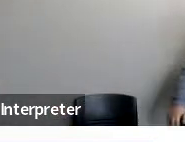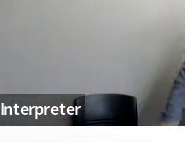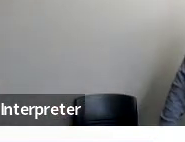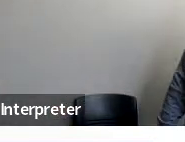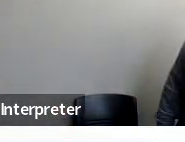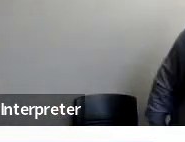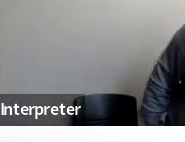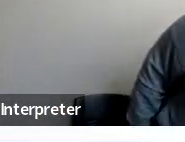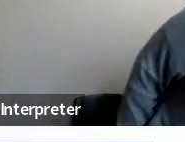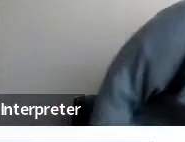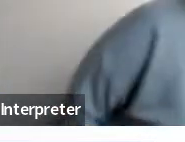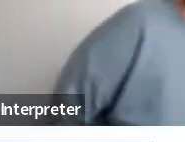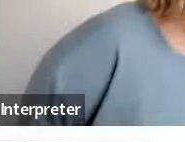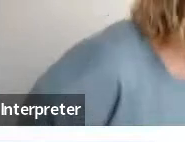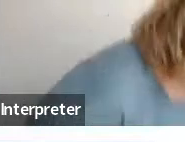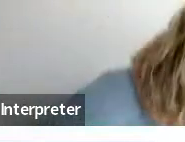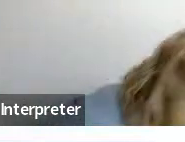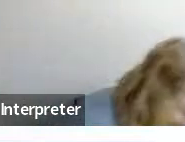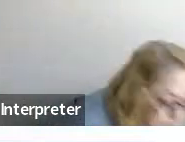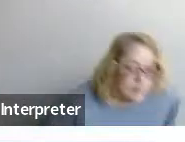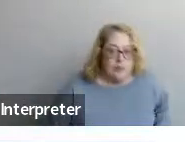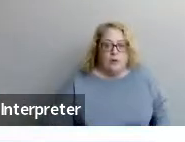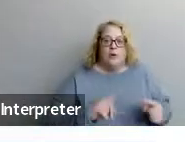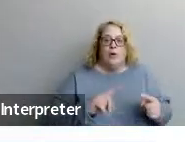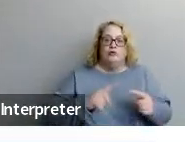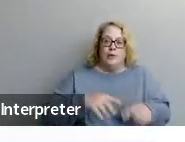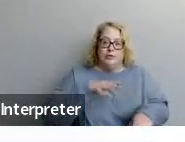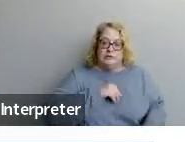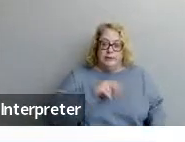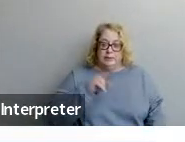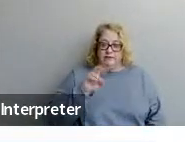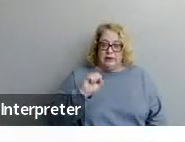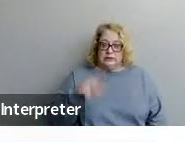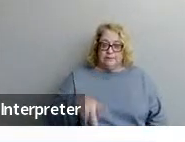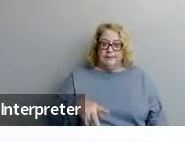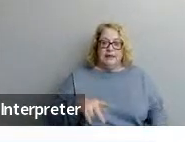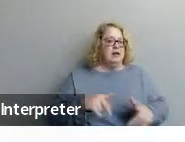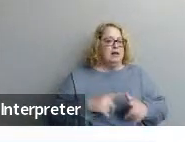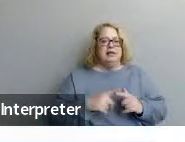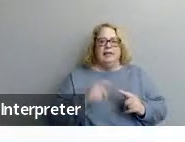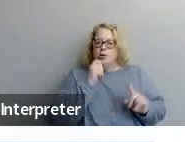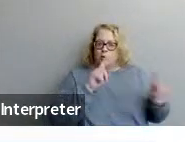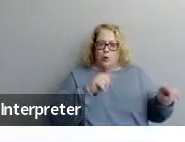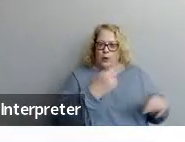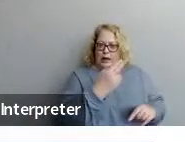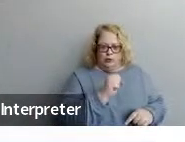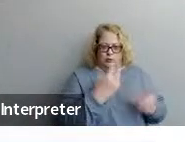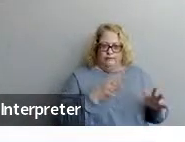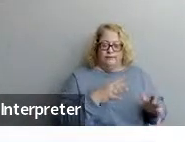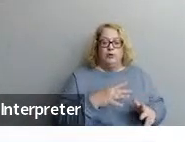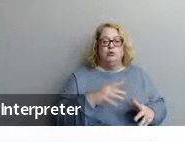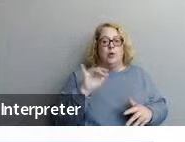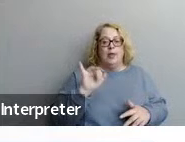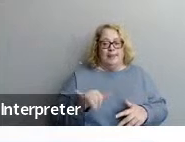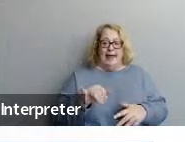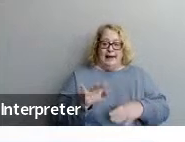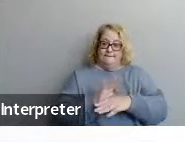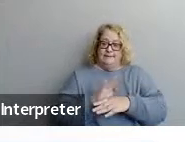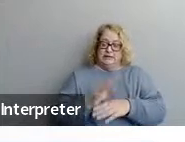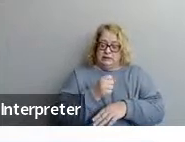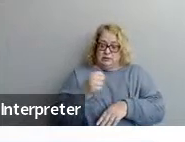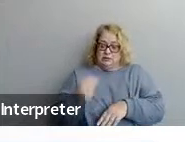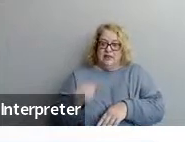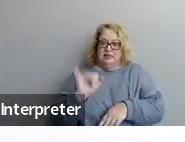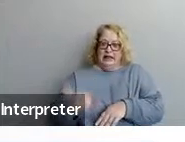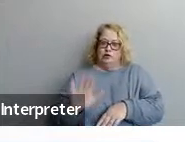vocational skills program, they no longer go to high school. That business that they're assigned is their school for that day, potentially for that year, unless we move them